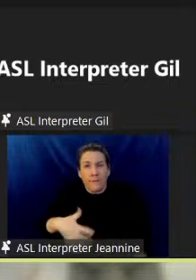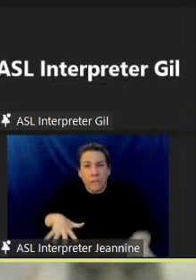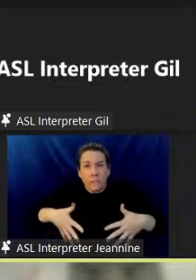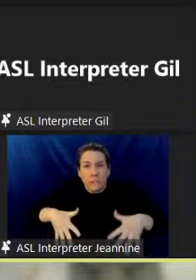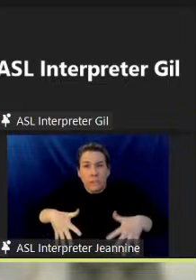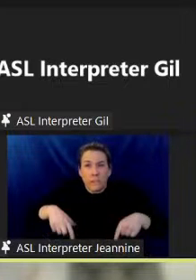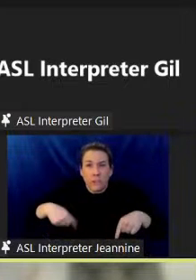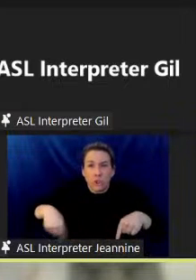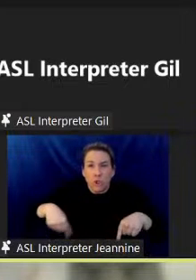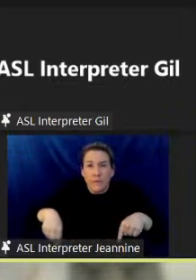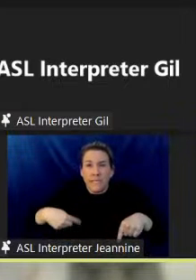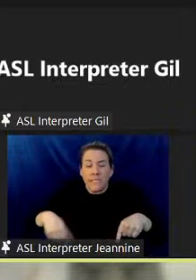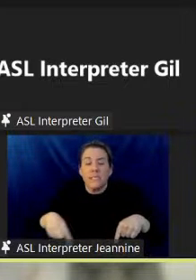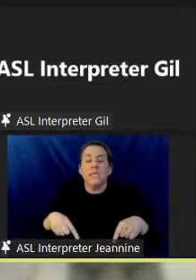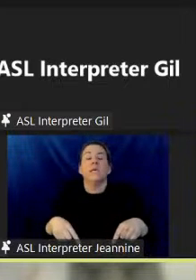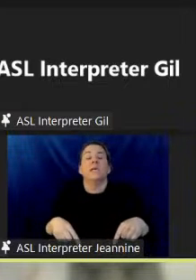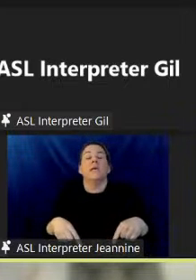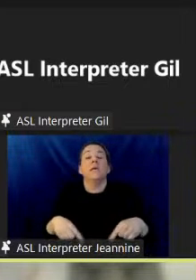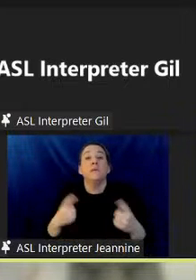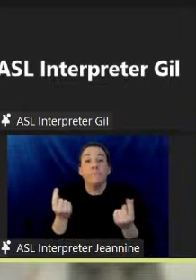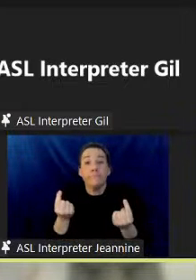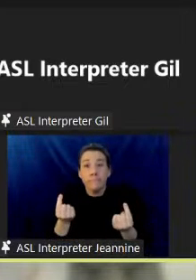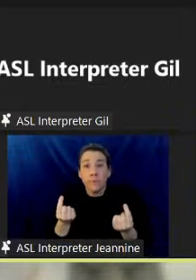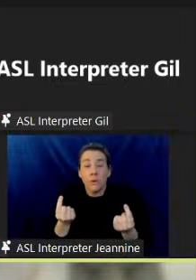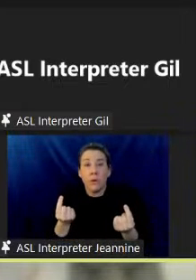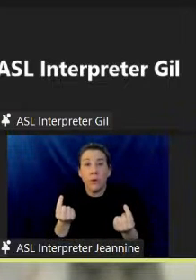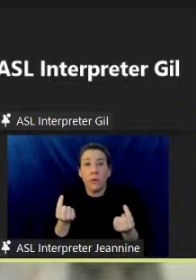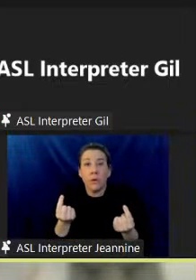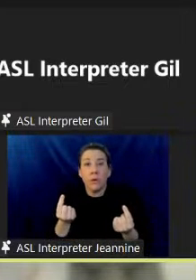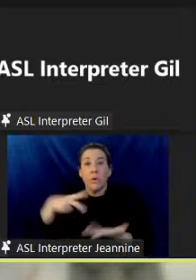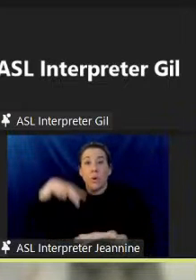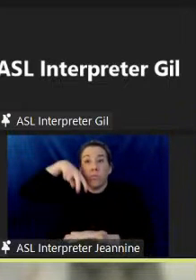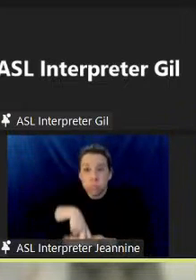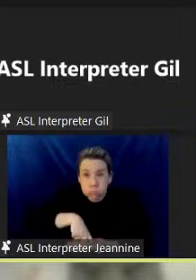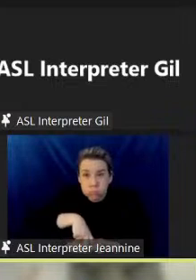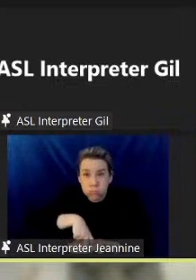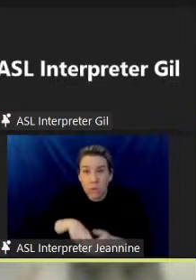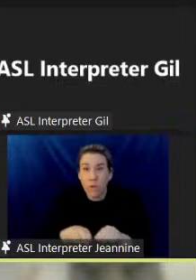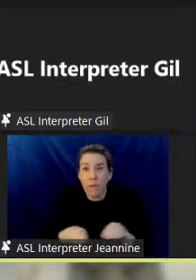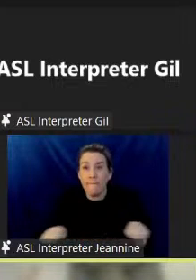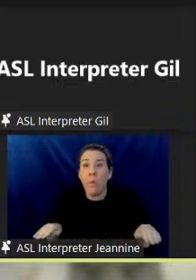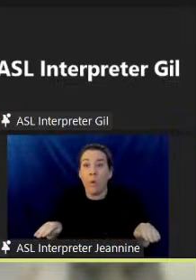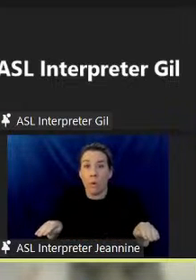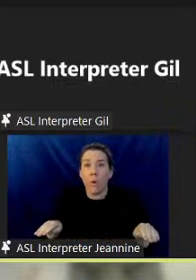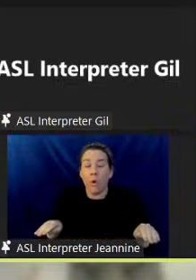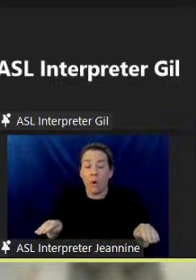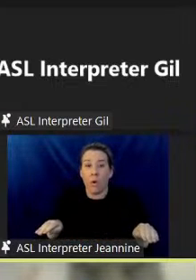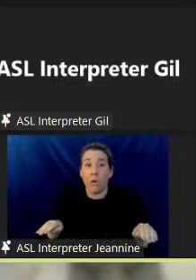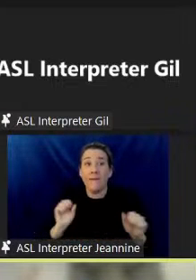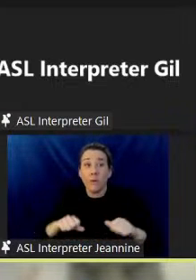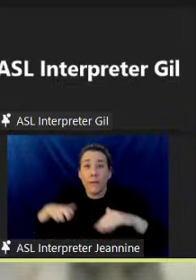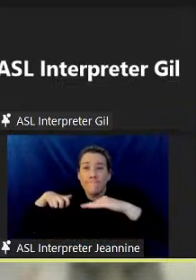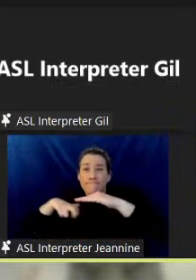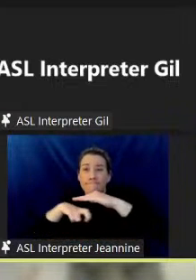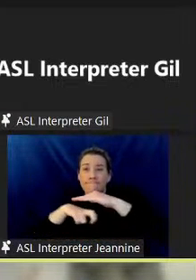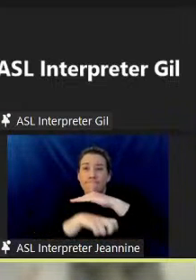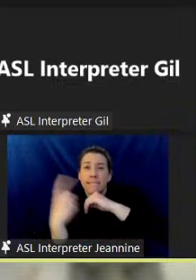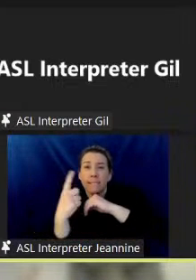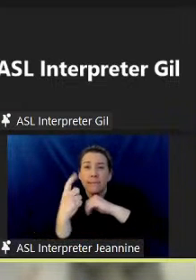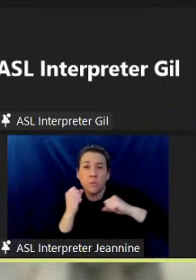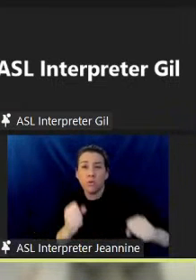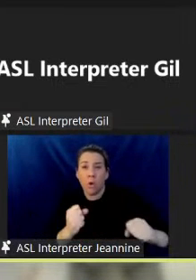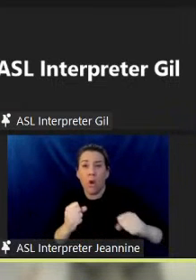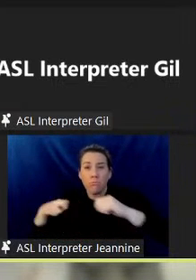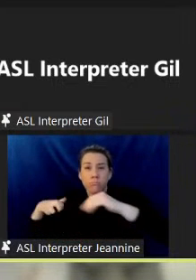it, but the thing that we should do is drop to the floor during an earthquake. If you can get under something sturdy, get under something